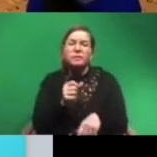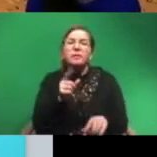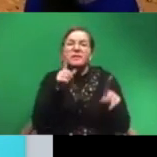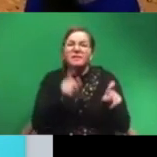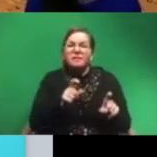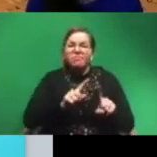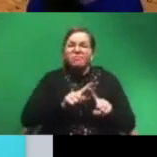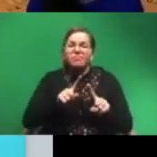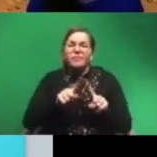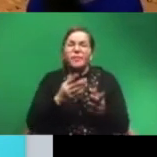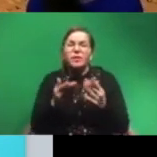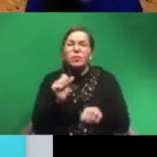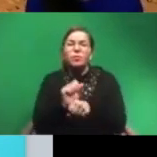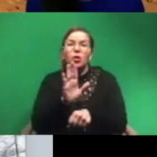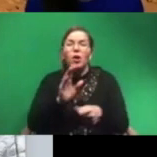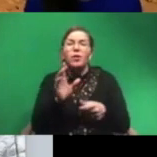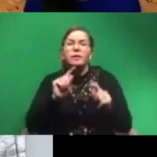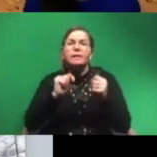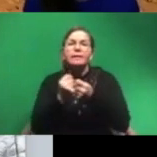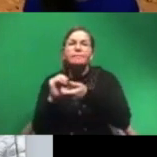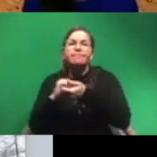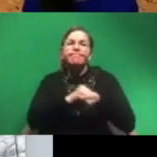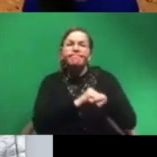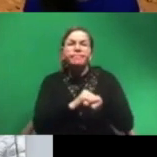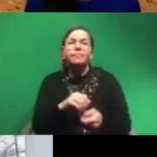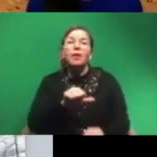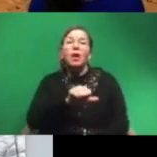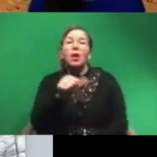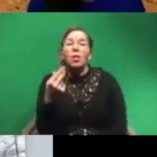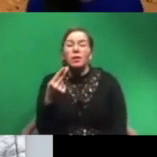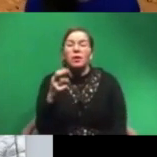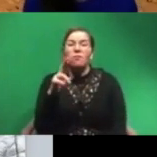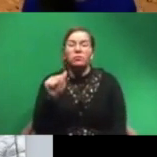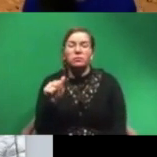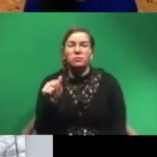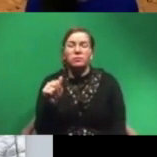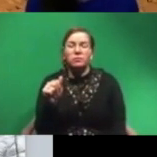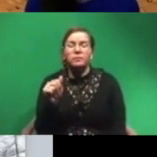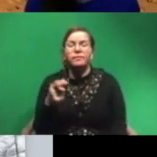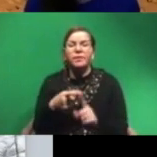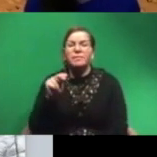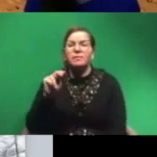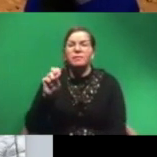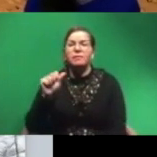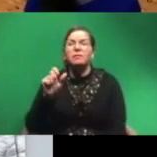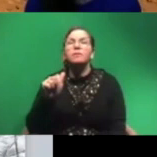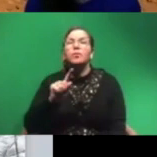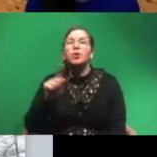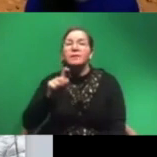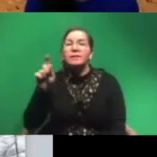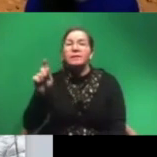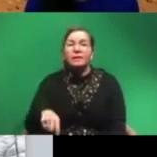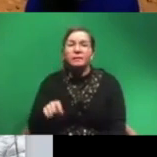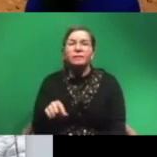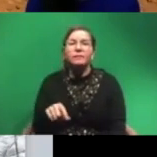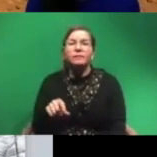and work on their team cohesion. Another one that's run by NASA is called HERA. And this one's down in Texas at the NASA Johnson Space